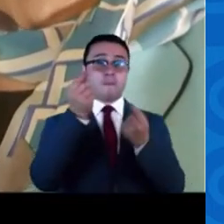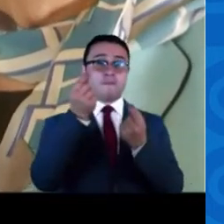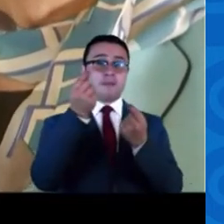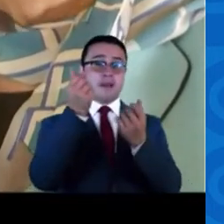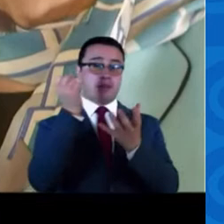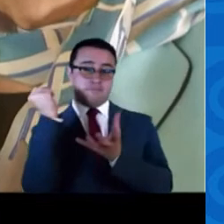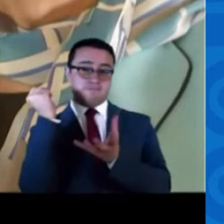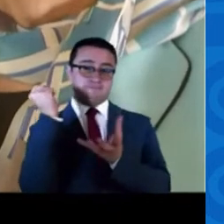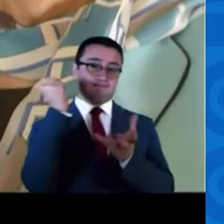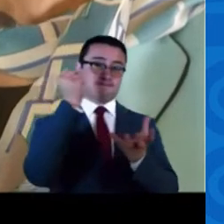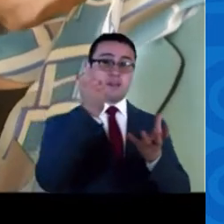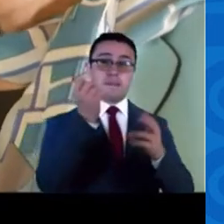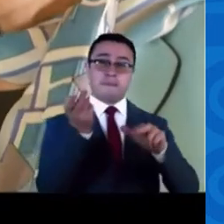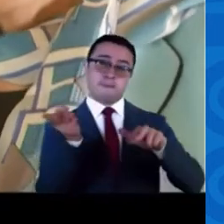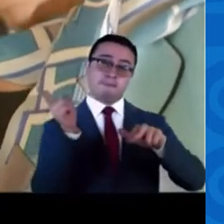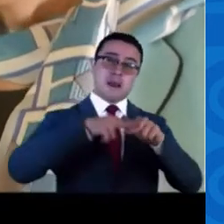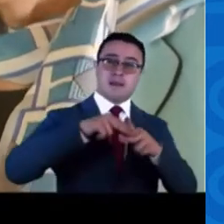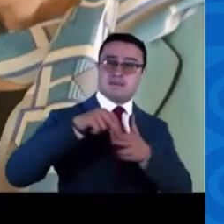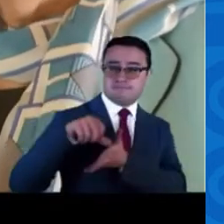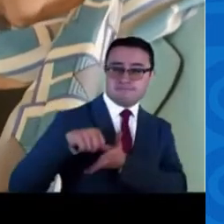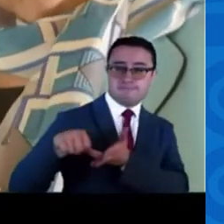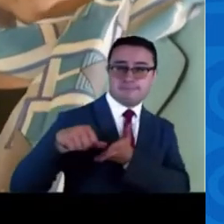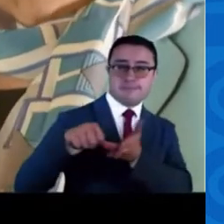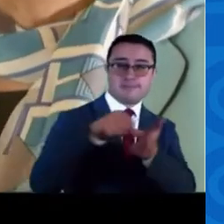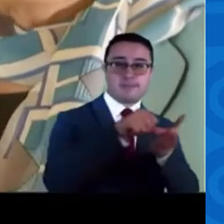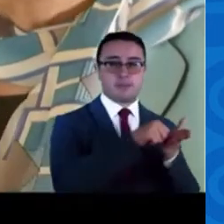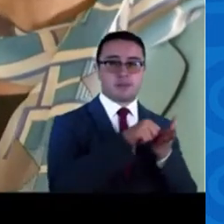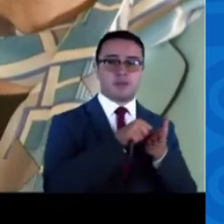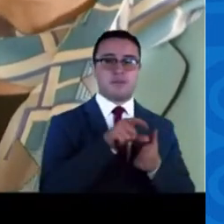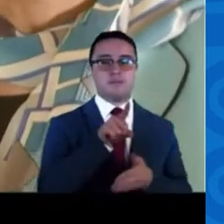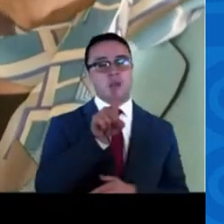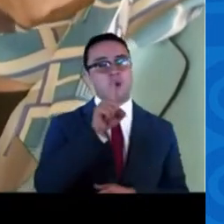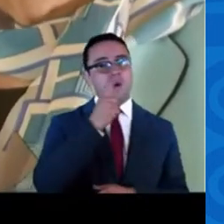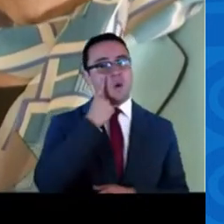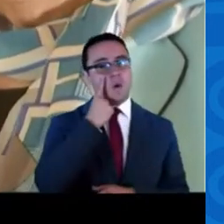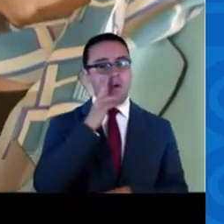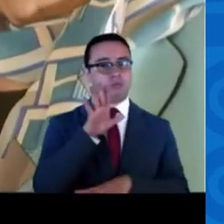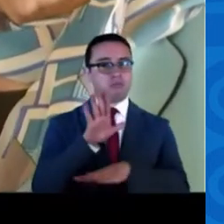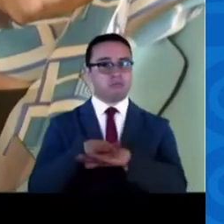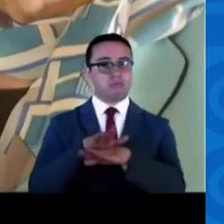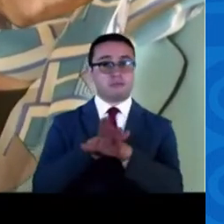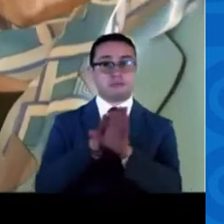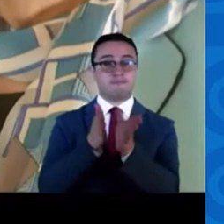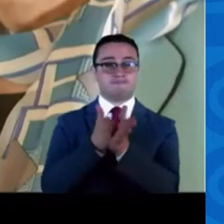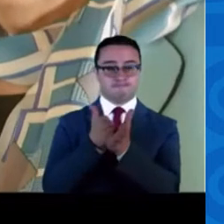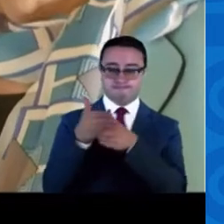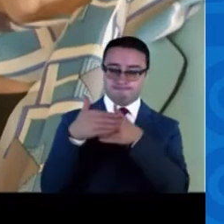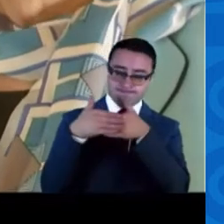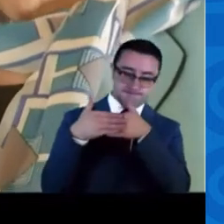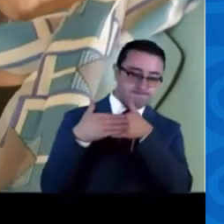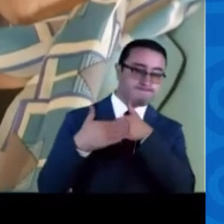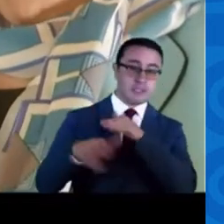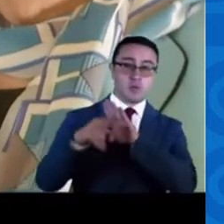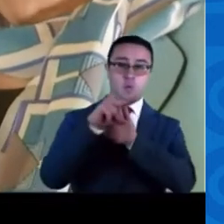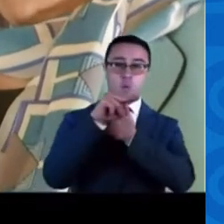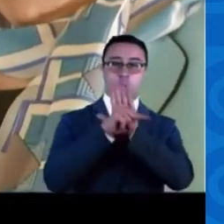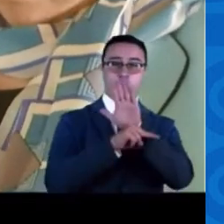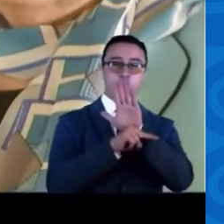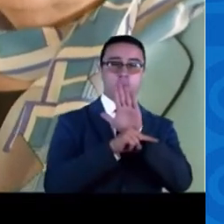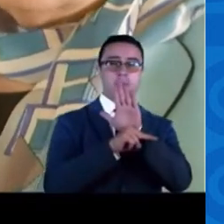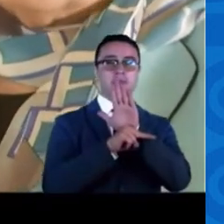to increase the total expenditures of the central government, but it is clear that if they do